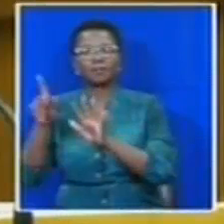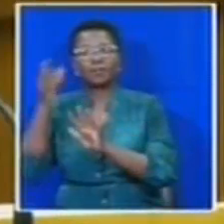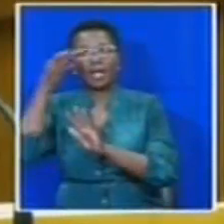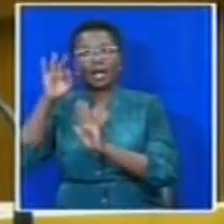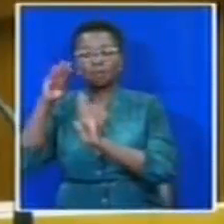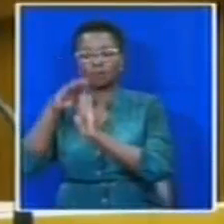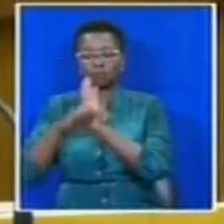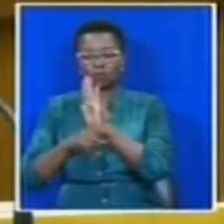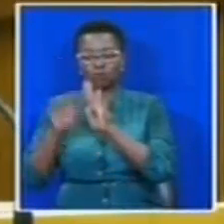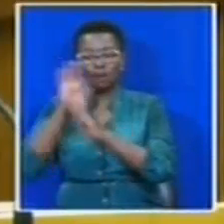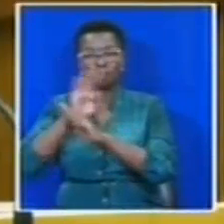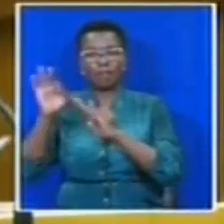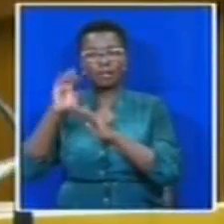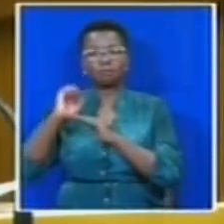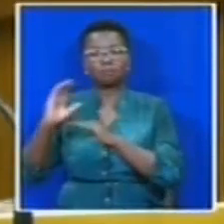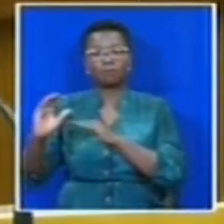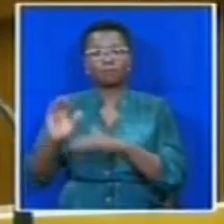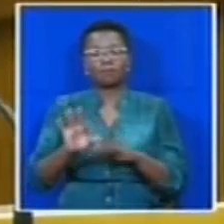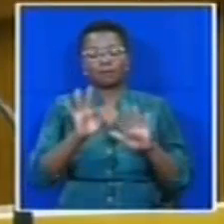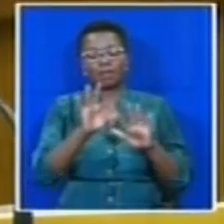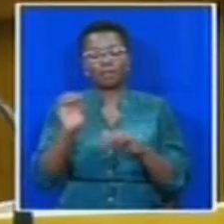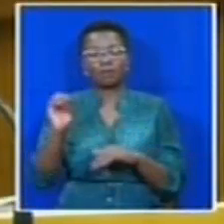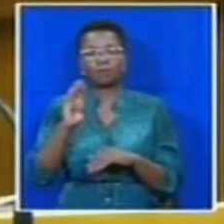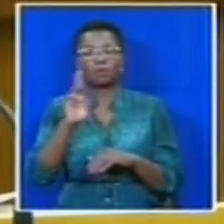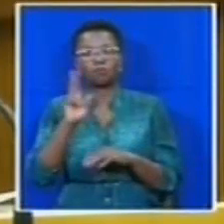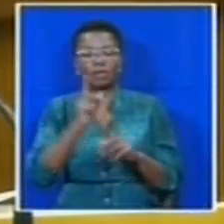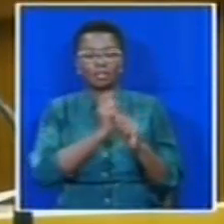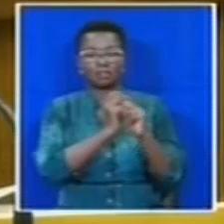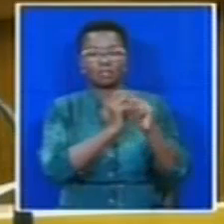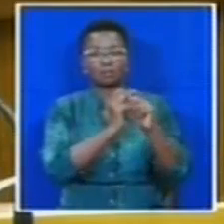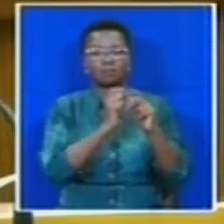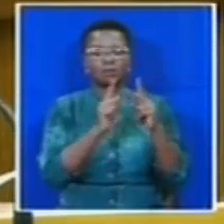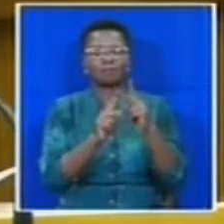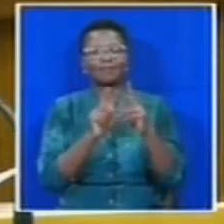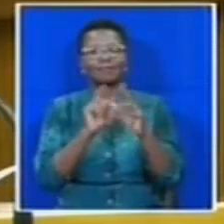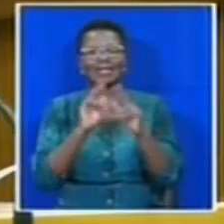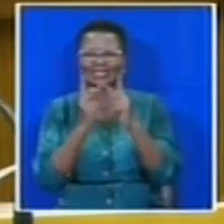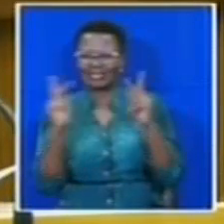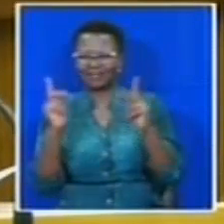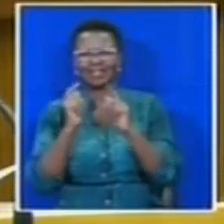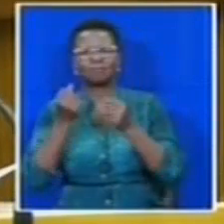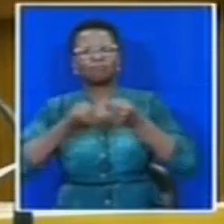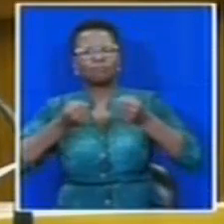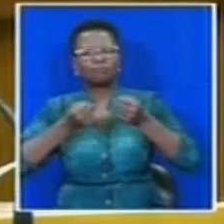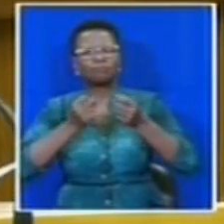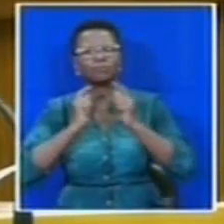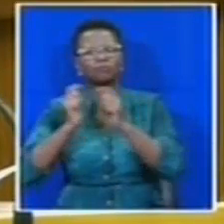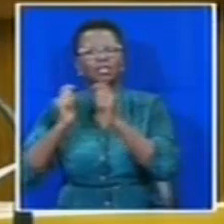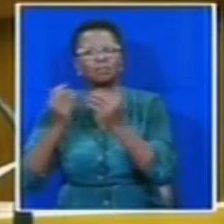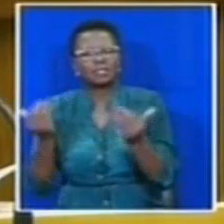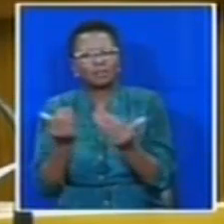years include over 300 billion rands in transport and logistics projects, 240 billion rands in the energy